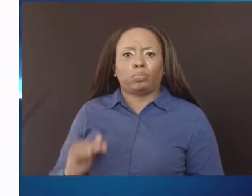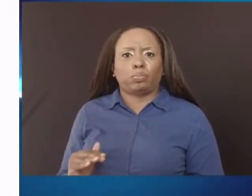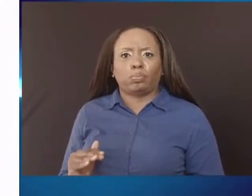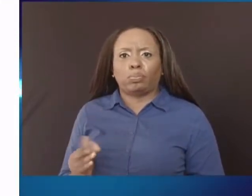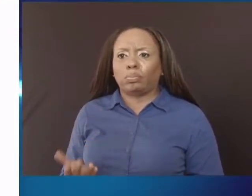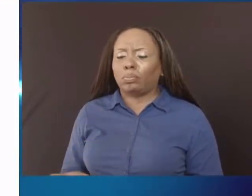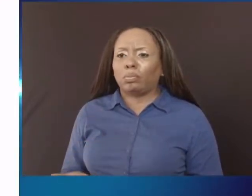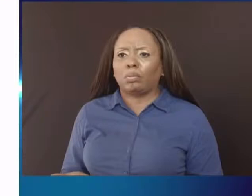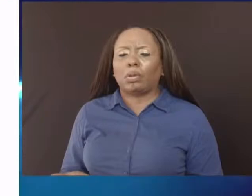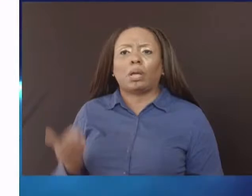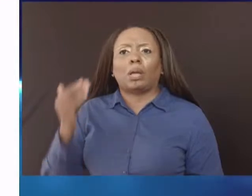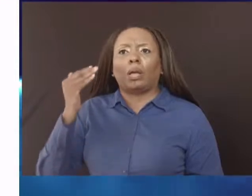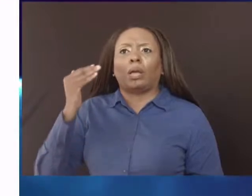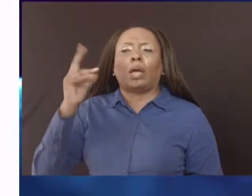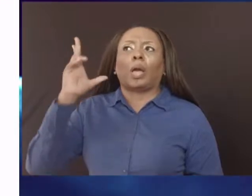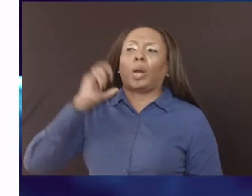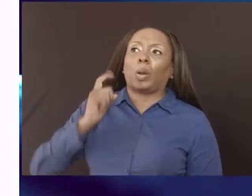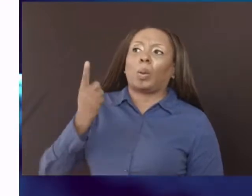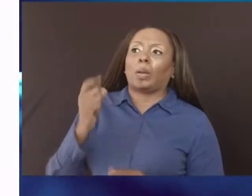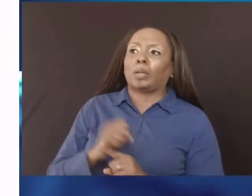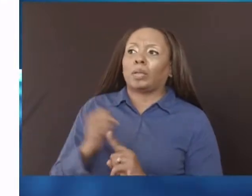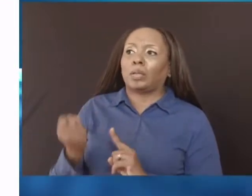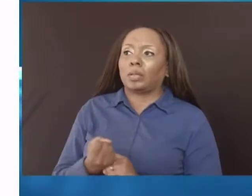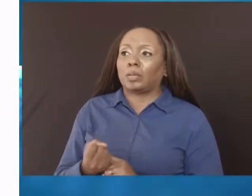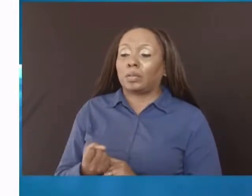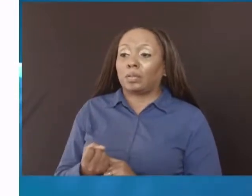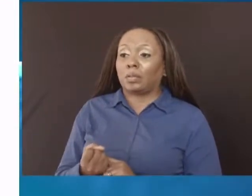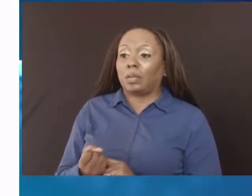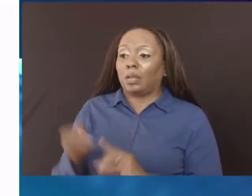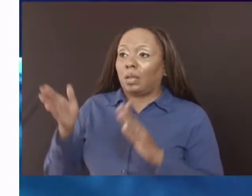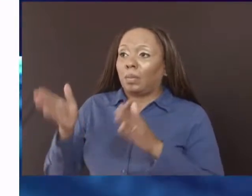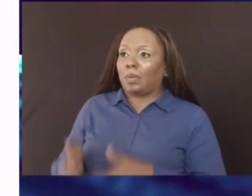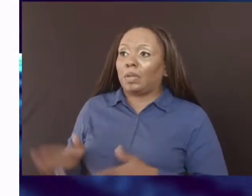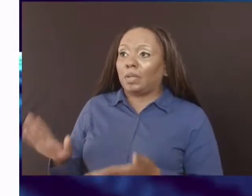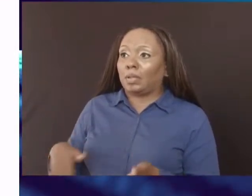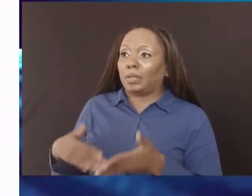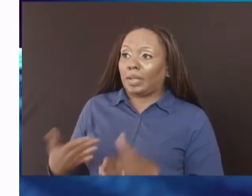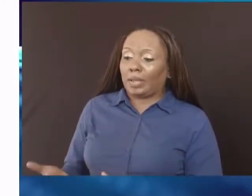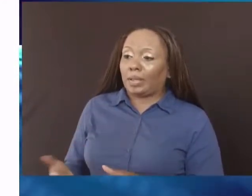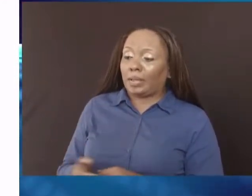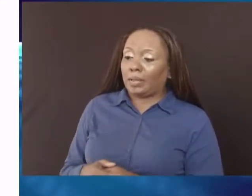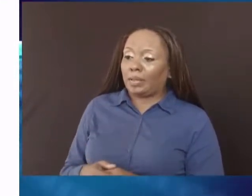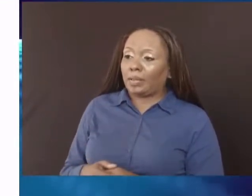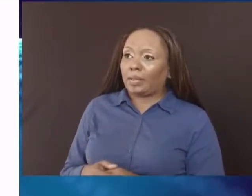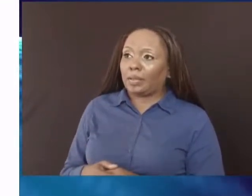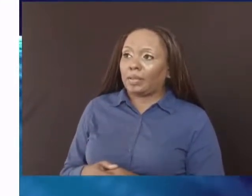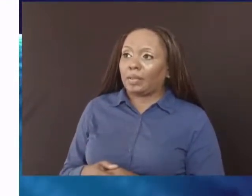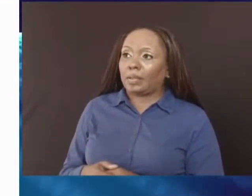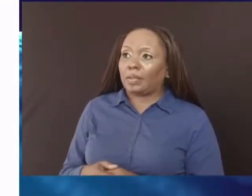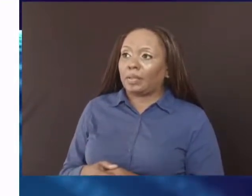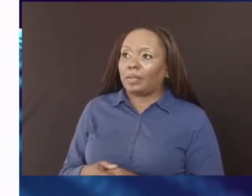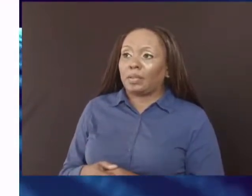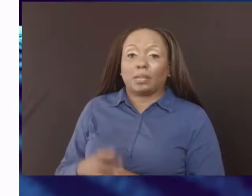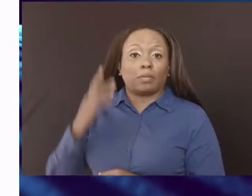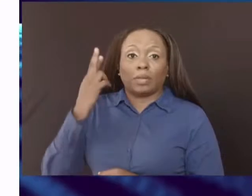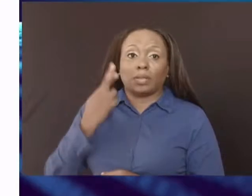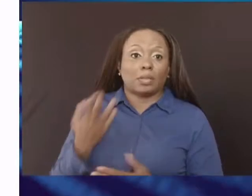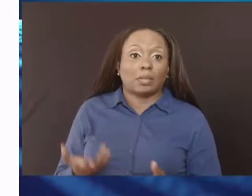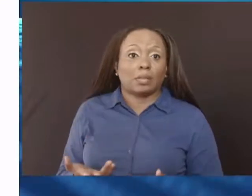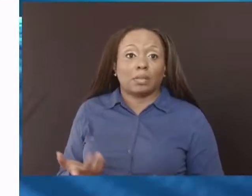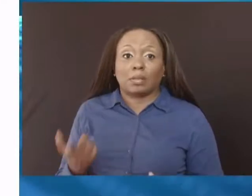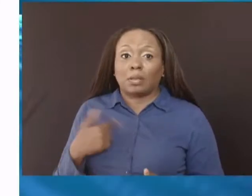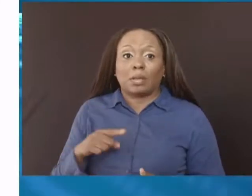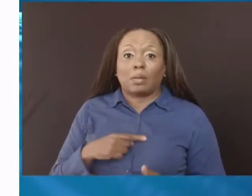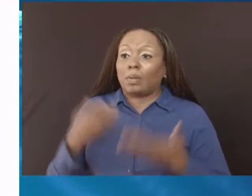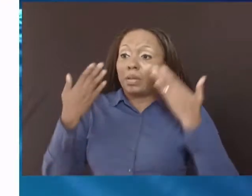there's one case in particular where a relative had died, and the reason that was given was just we simply didn't know